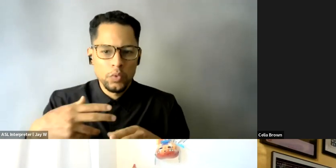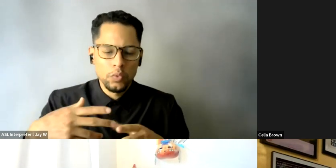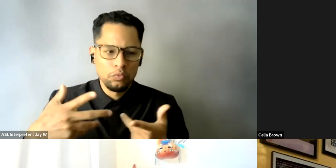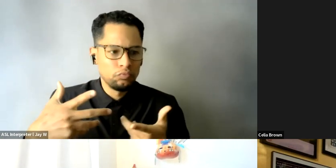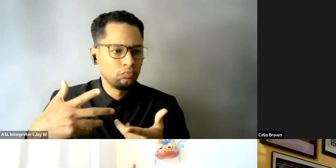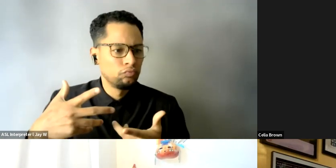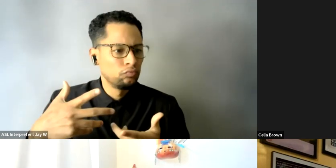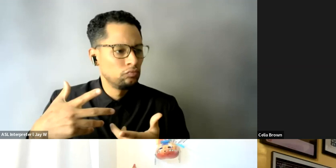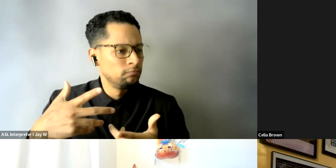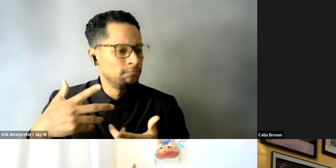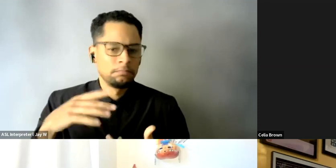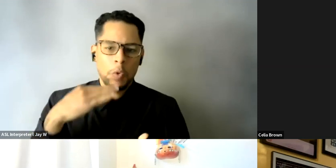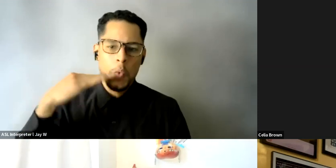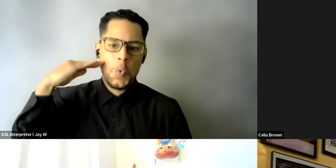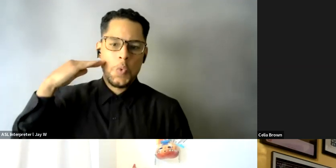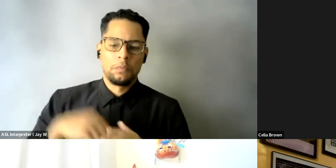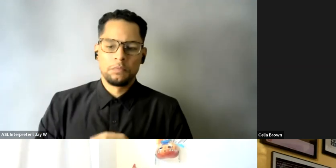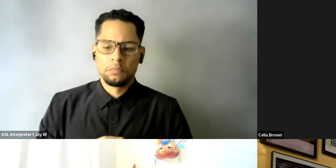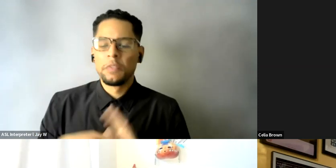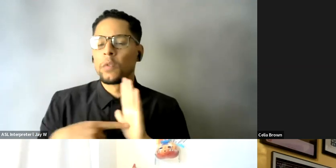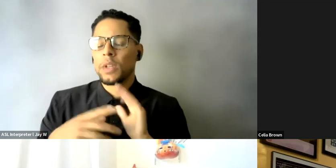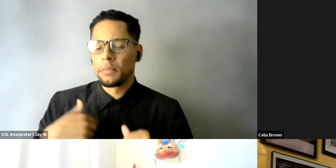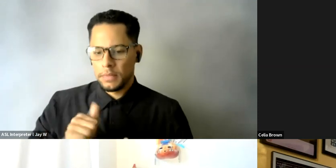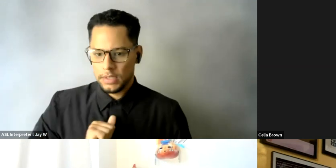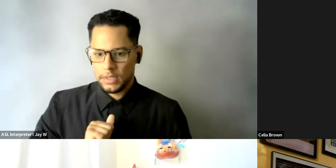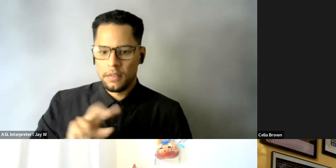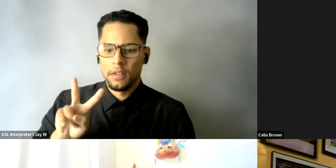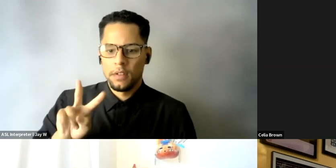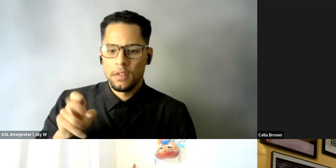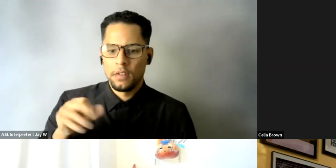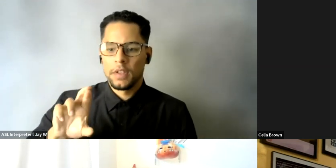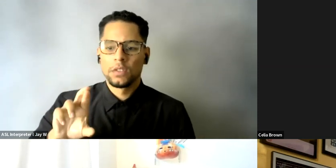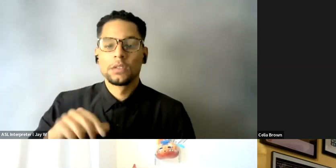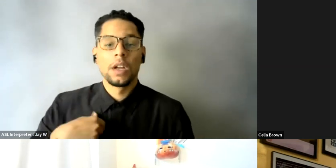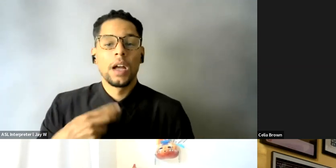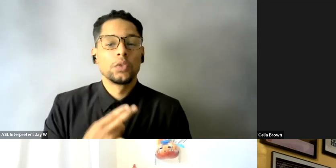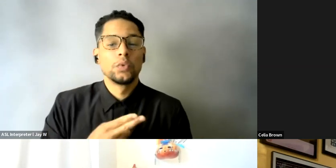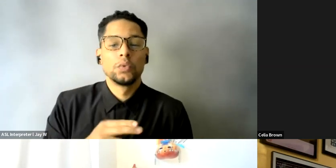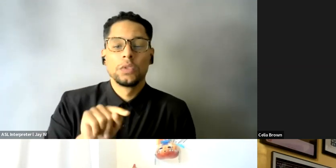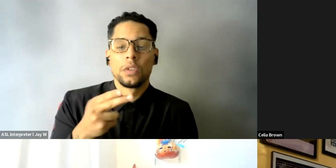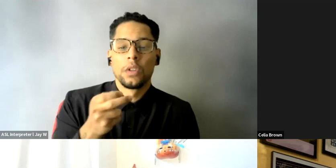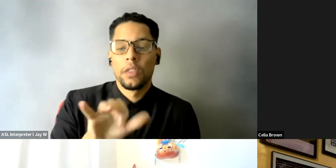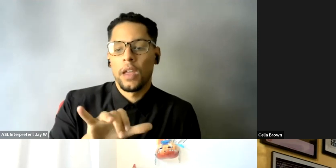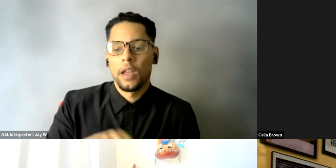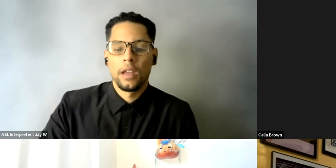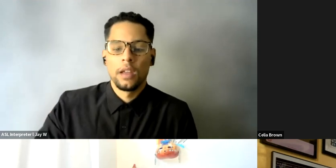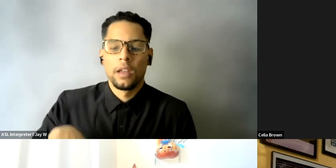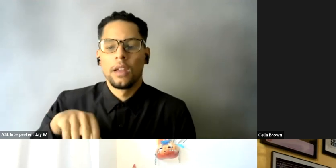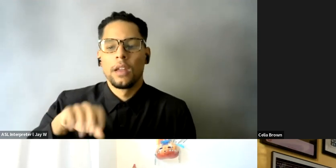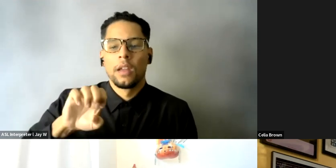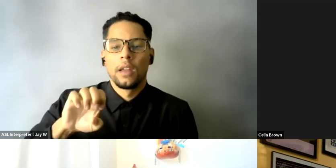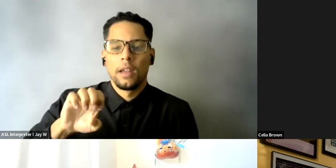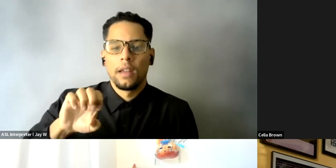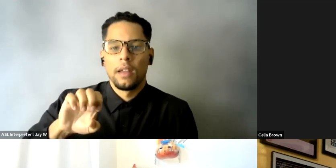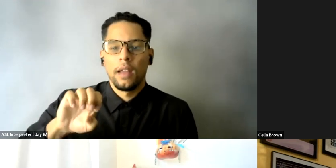up with myself. My name is Vesper Moore. I use they, aye pronouns, they, them pronouns, if you will.